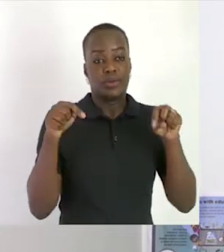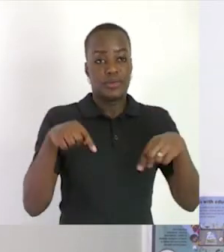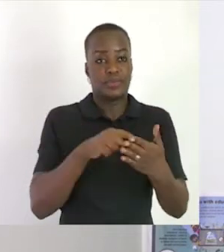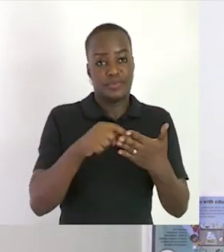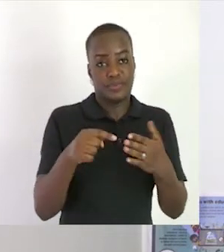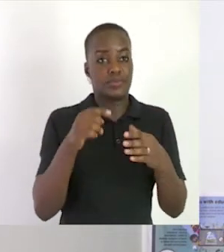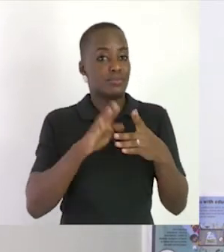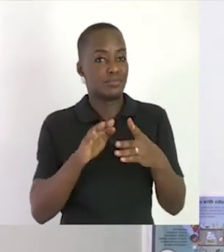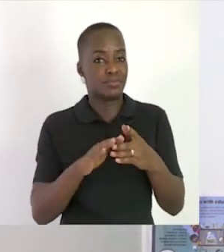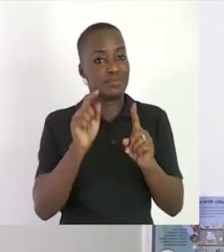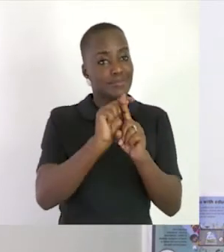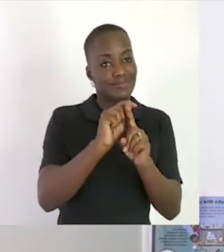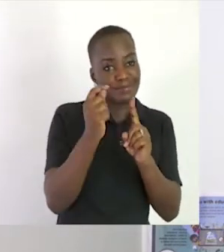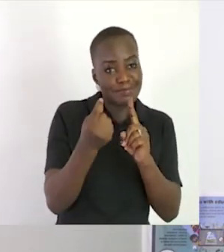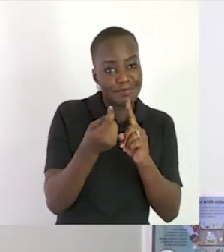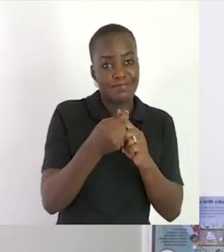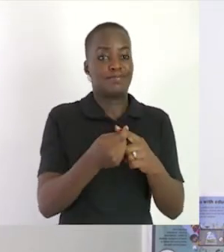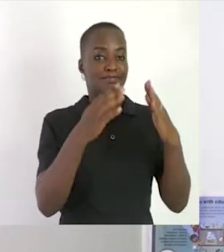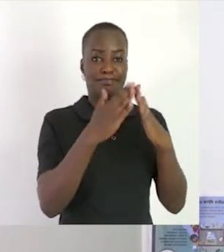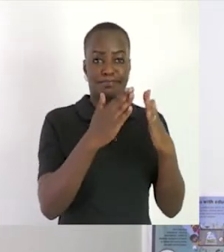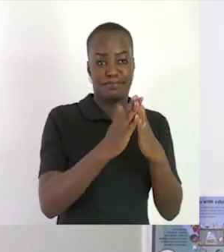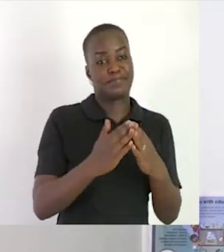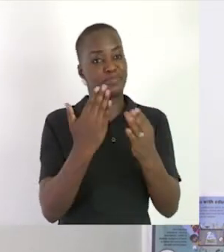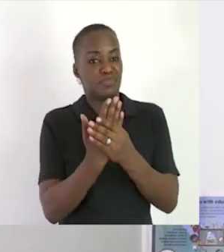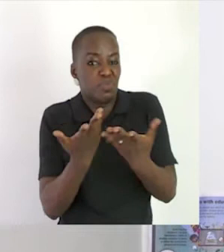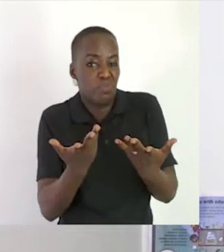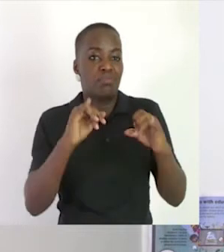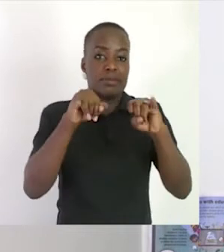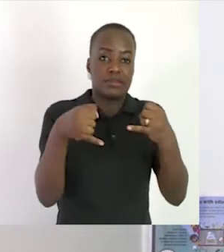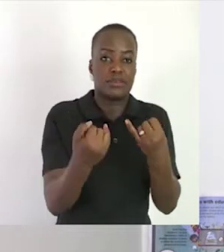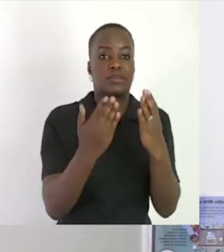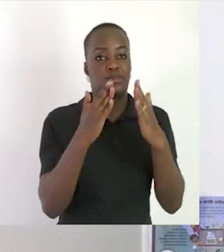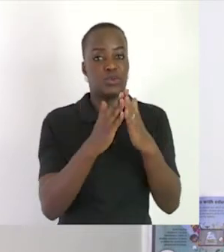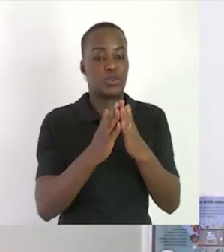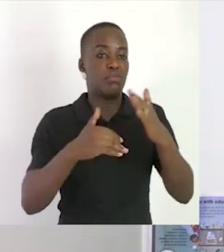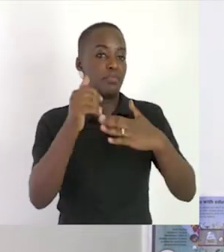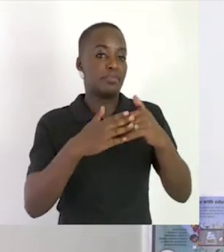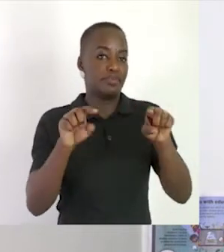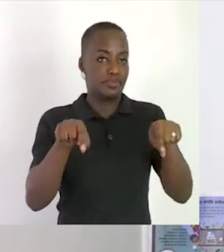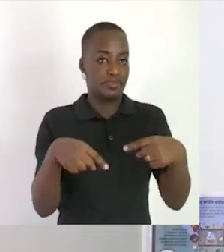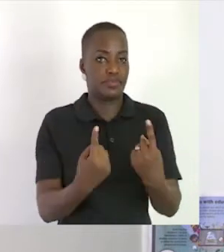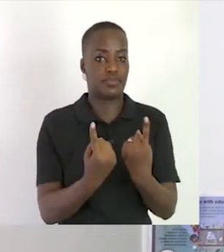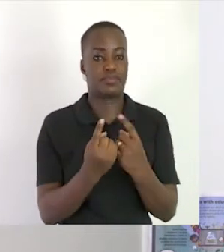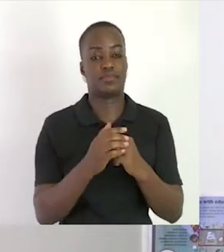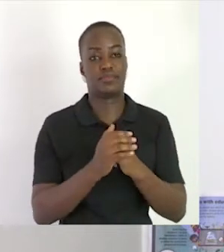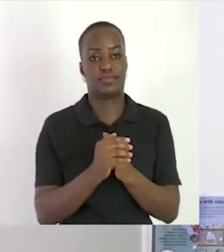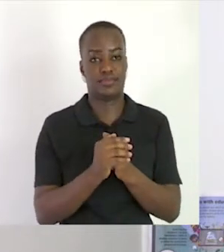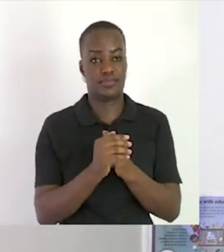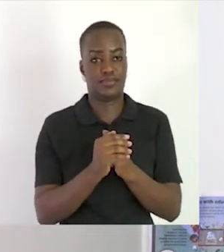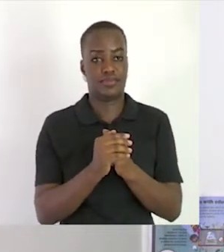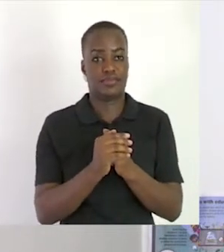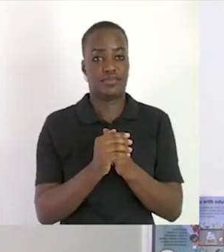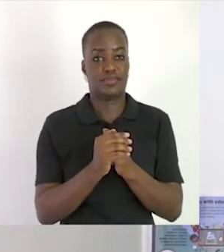has been, or rather our theme this week has been traditional and modern house and building